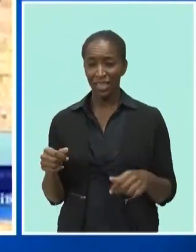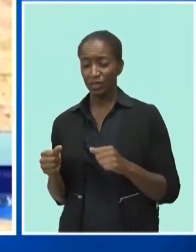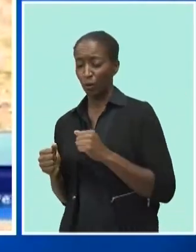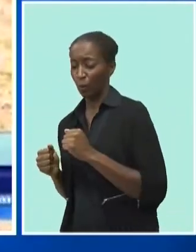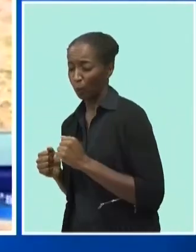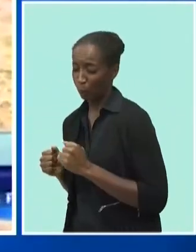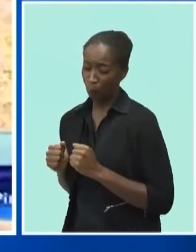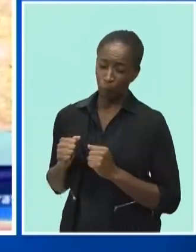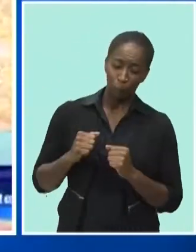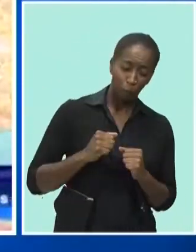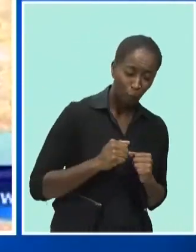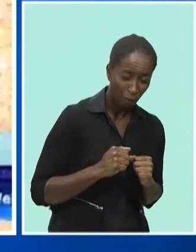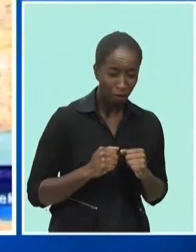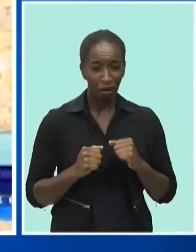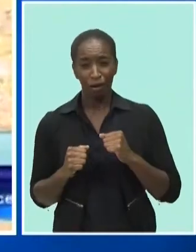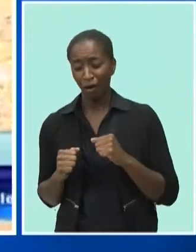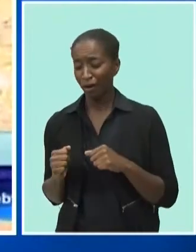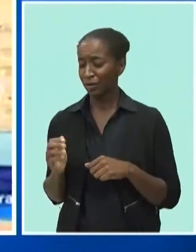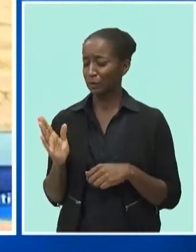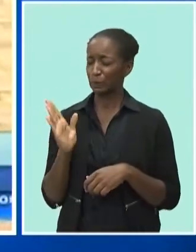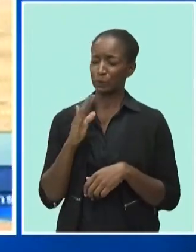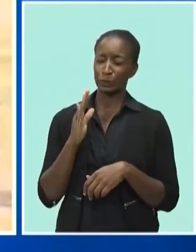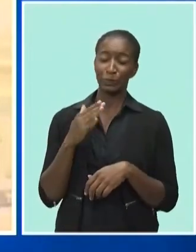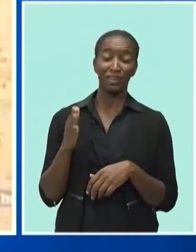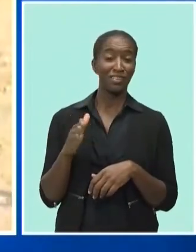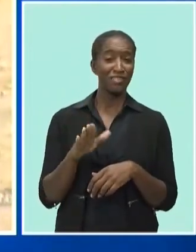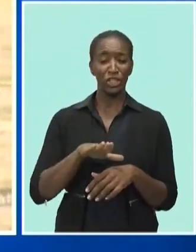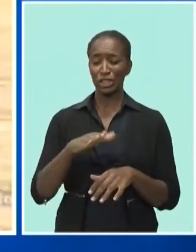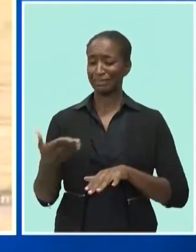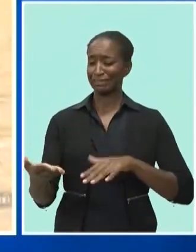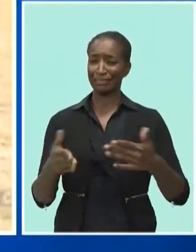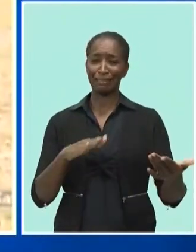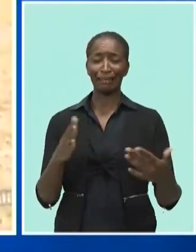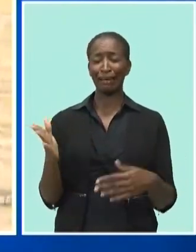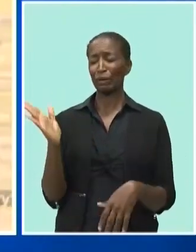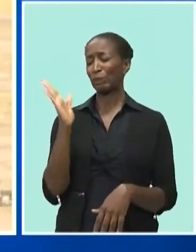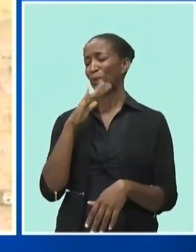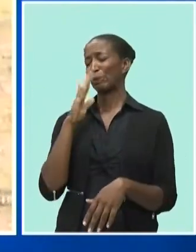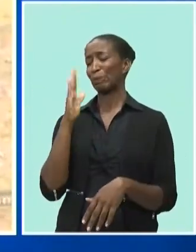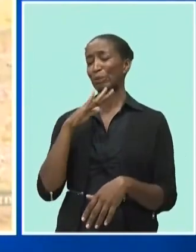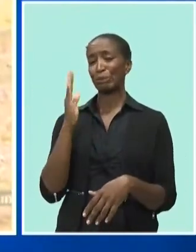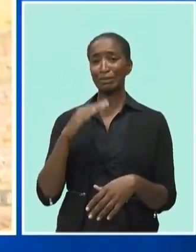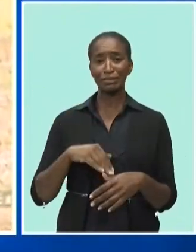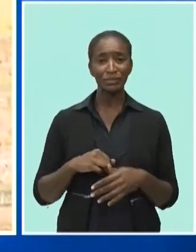swampland. The smell of dead fish is all around.